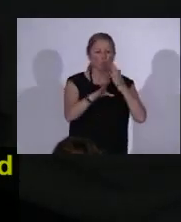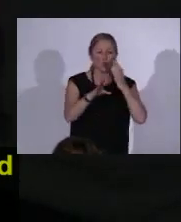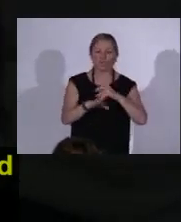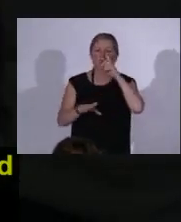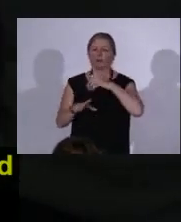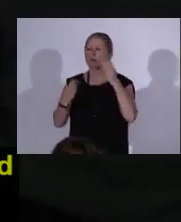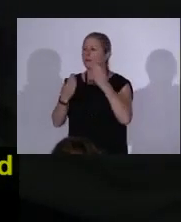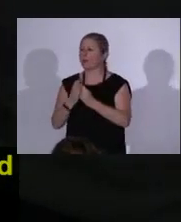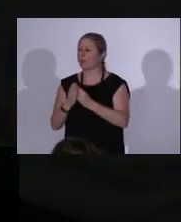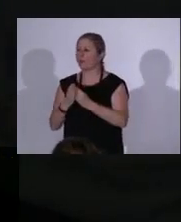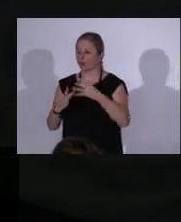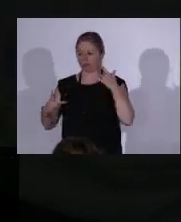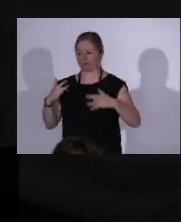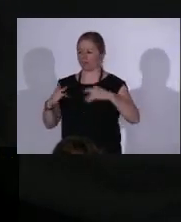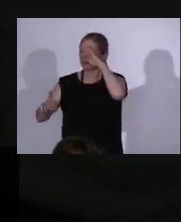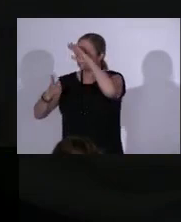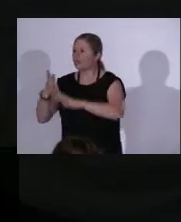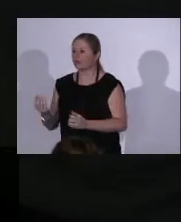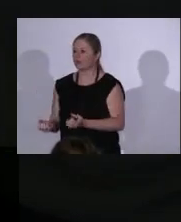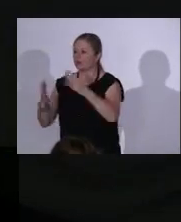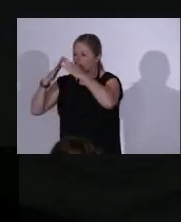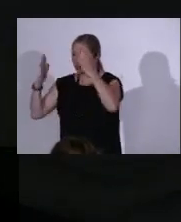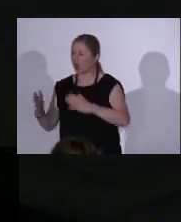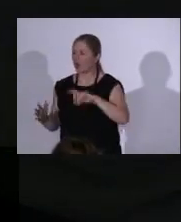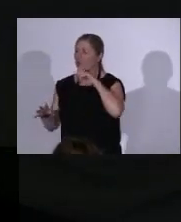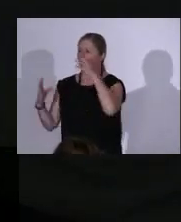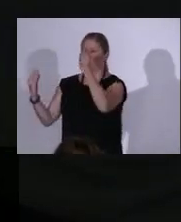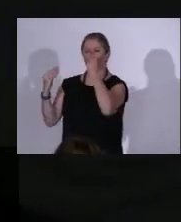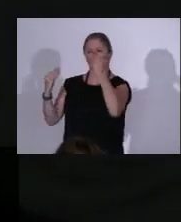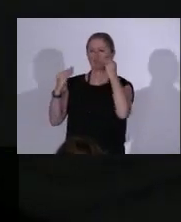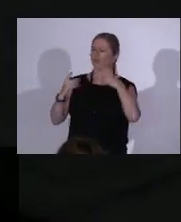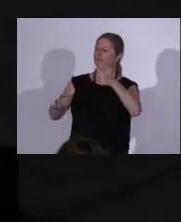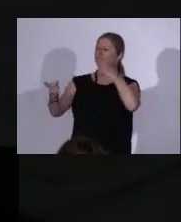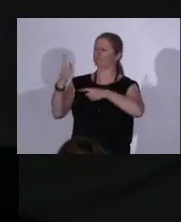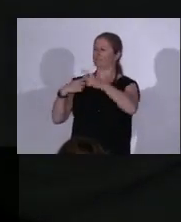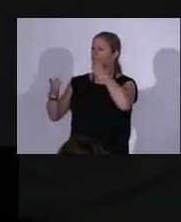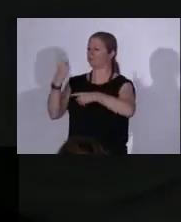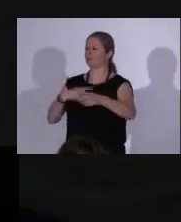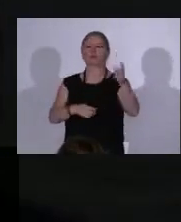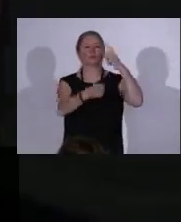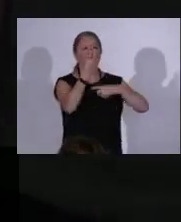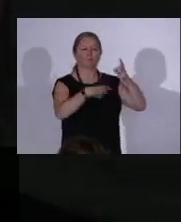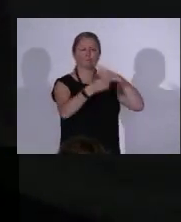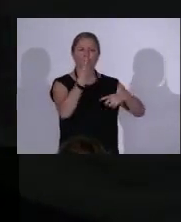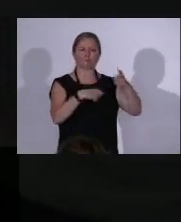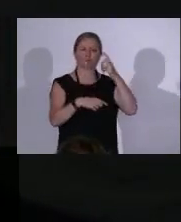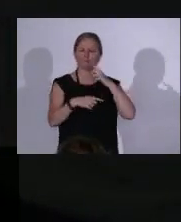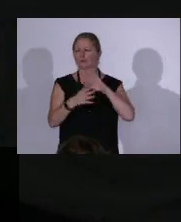experience of homelessness in Melbourne, to educate our board and management team to give us a little bit more of an idea about how to approach this